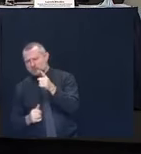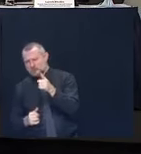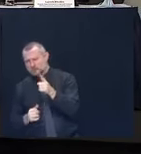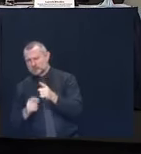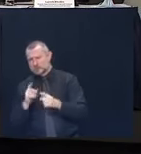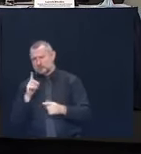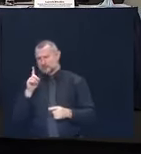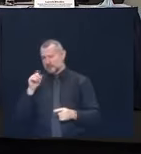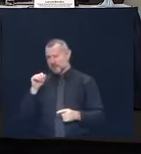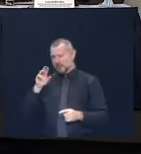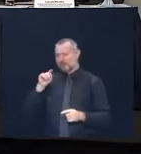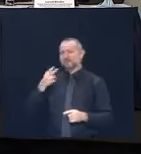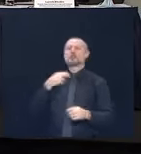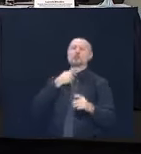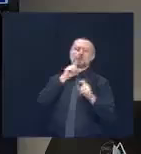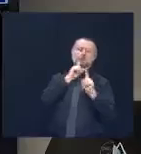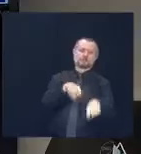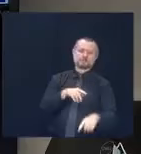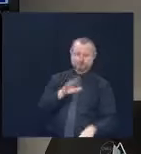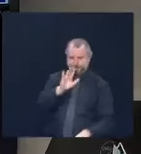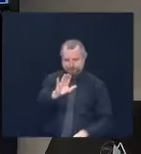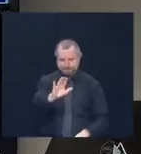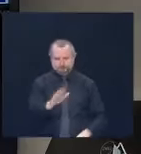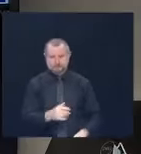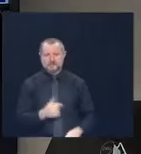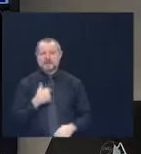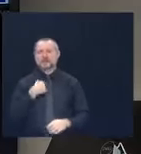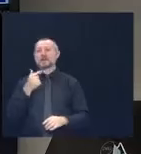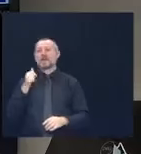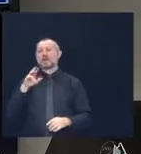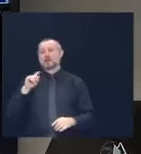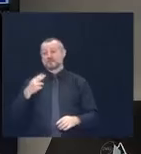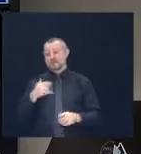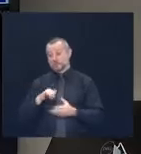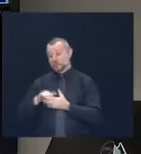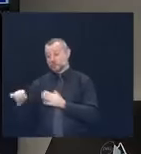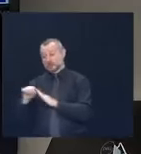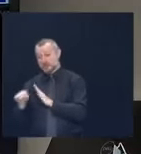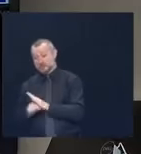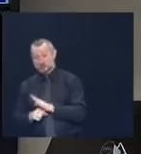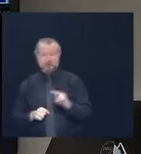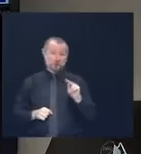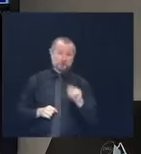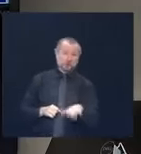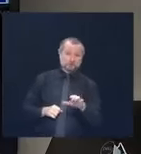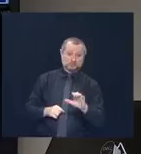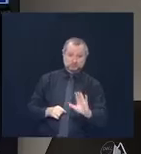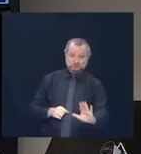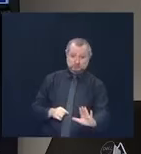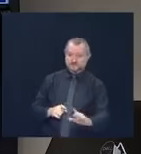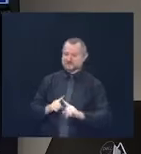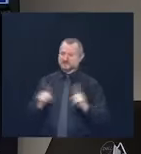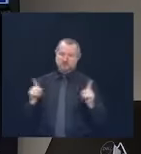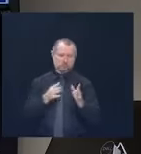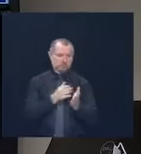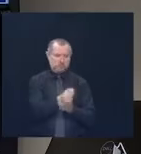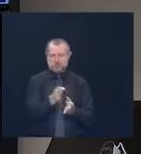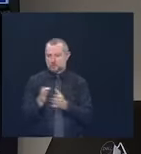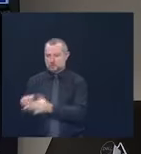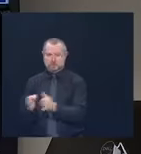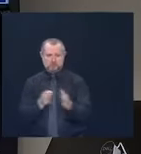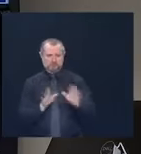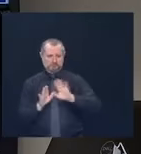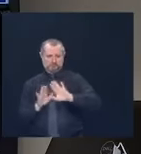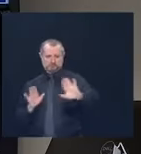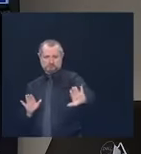3 basic differences between how the state does this and how the city does this. And there's all, you can talk to many different public health experts who will give you the advantages,